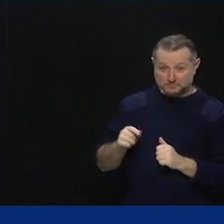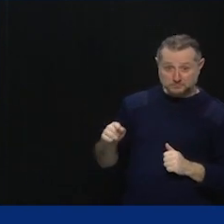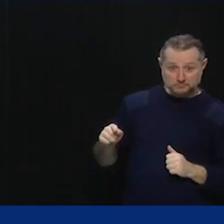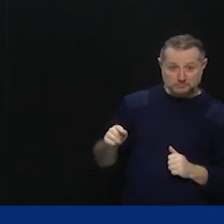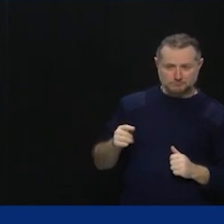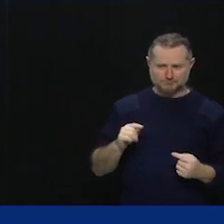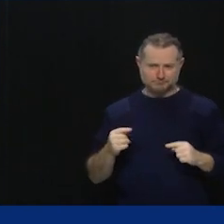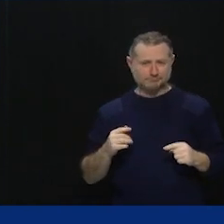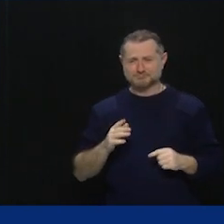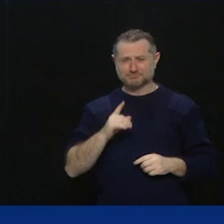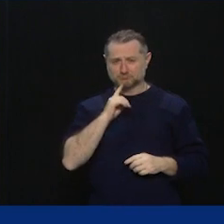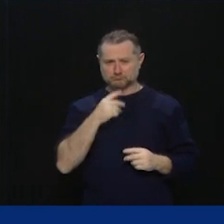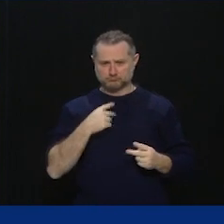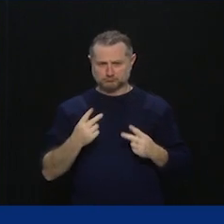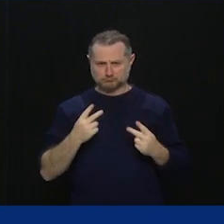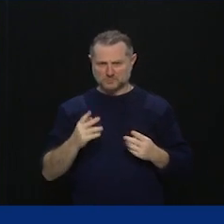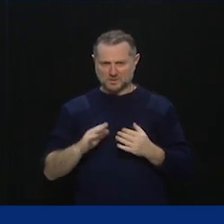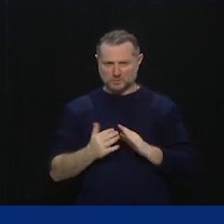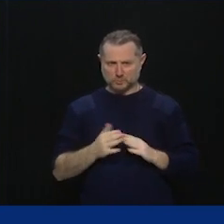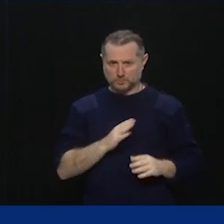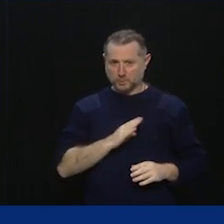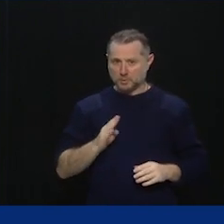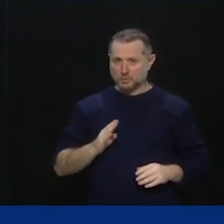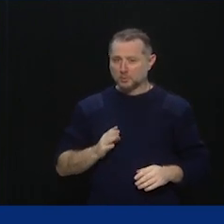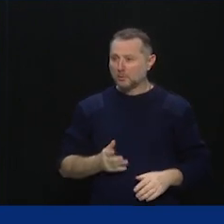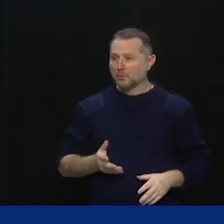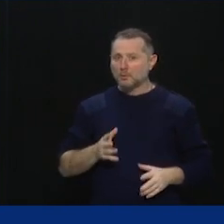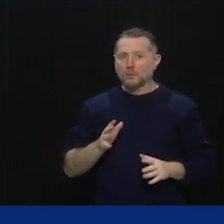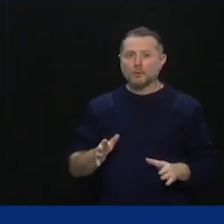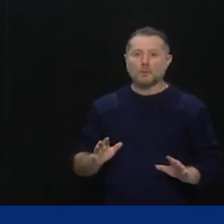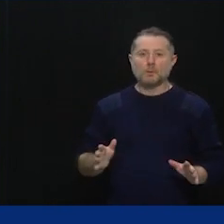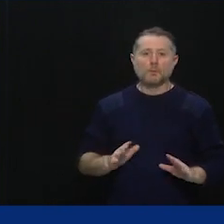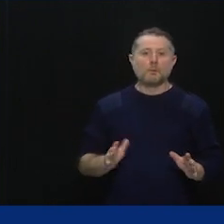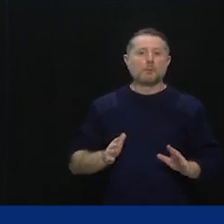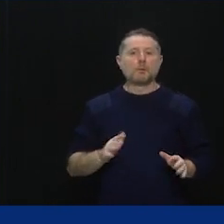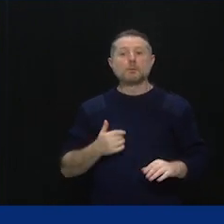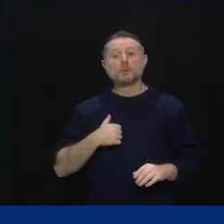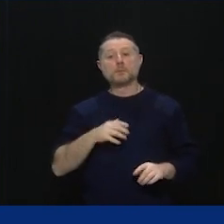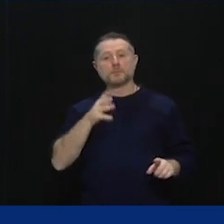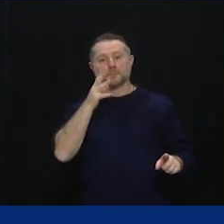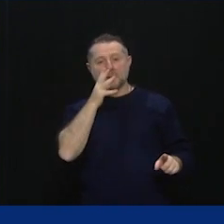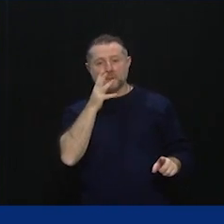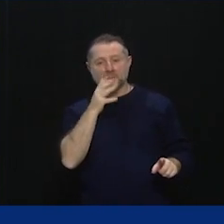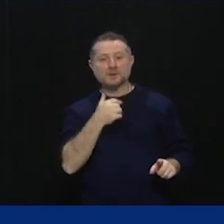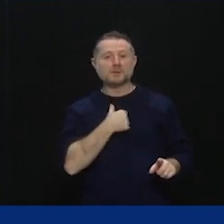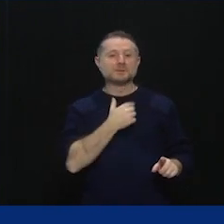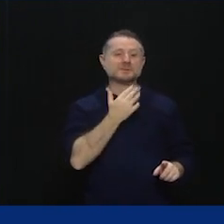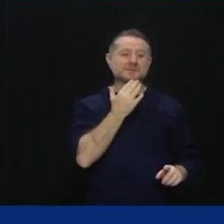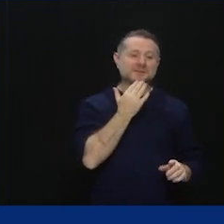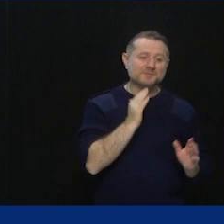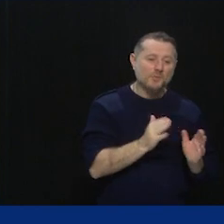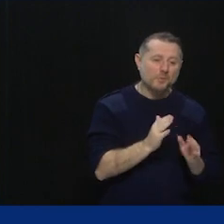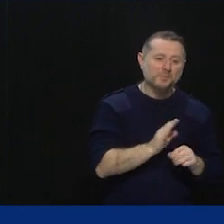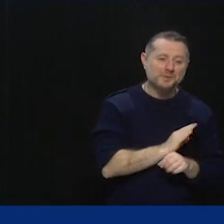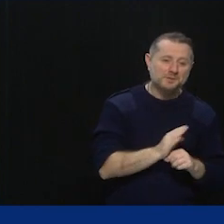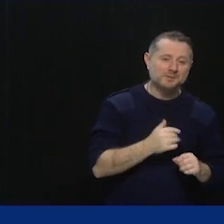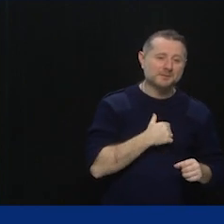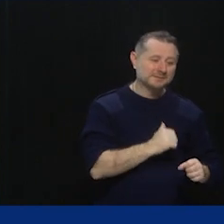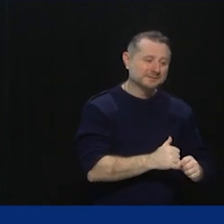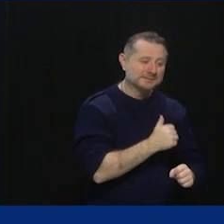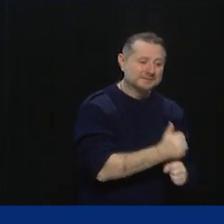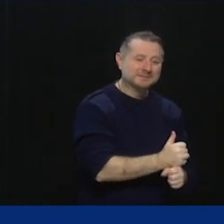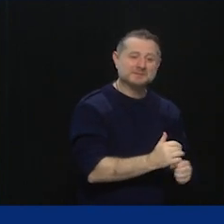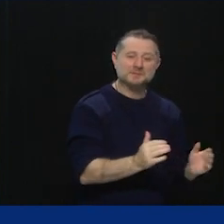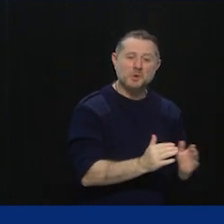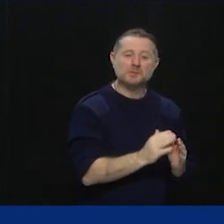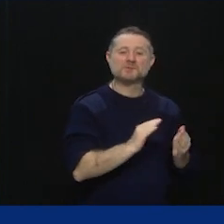citizen activist trying to manage the development. My mom had a small business that I helped start in a little village, and the pressures of the big box